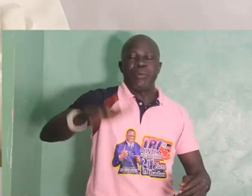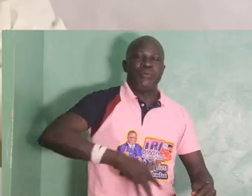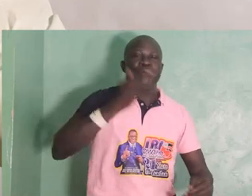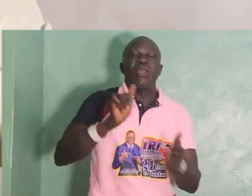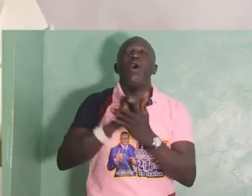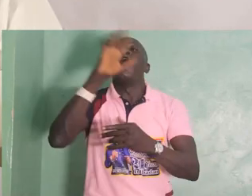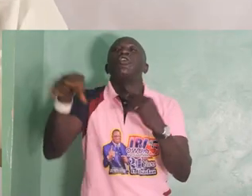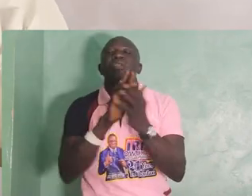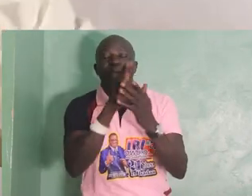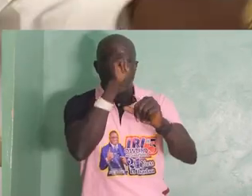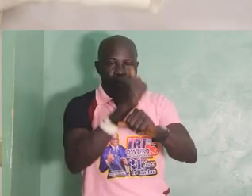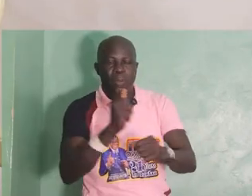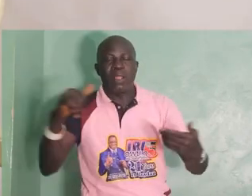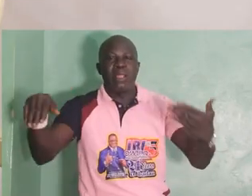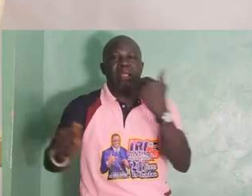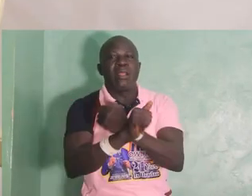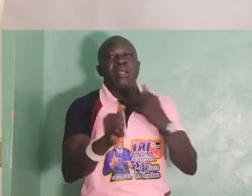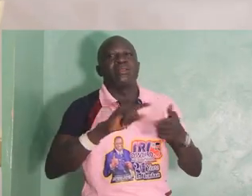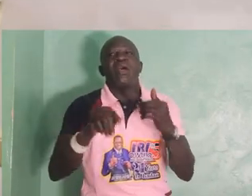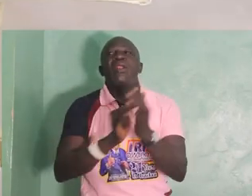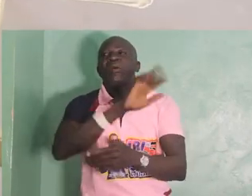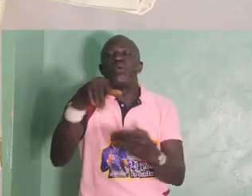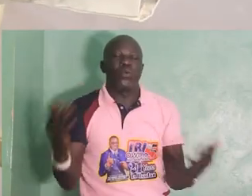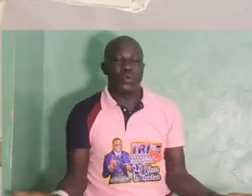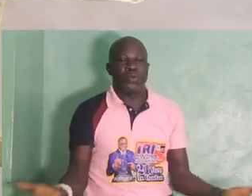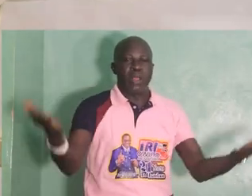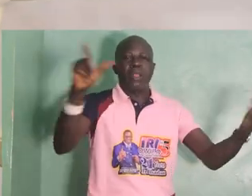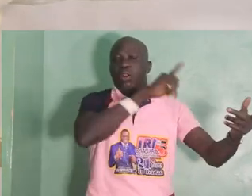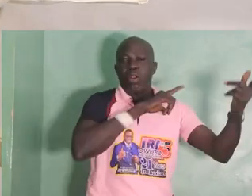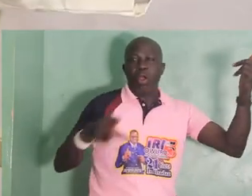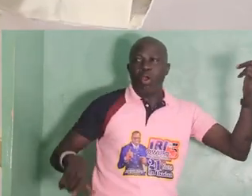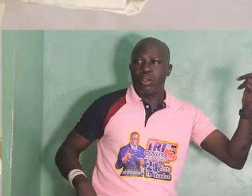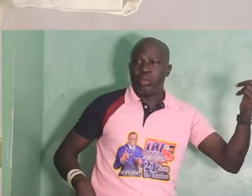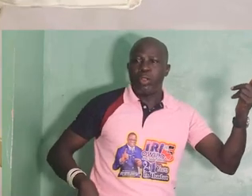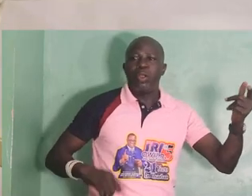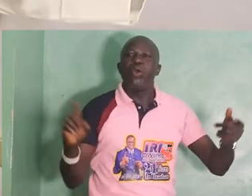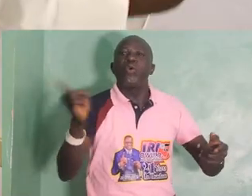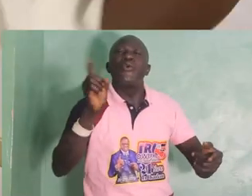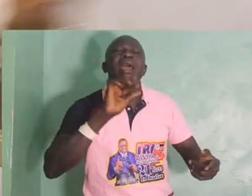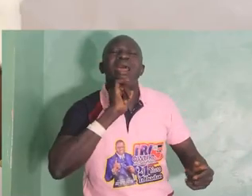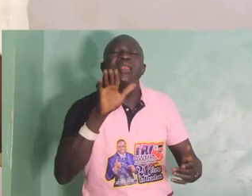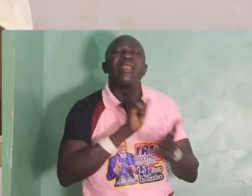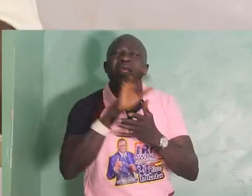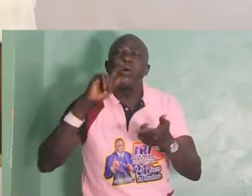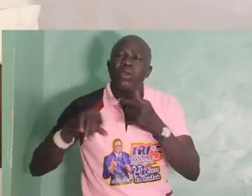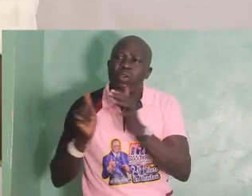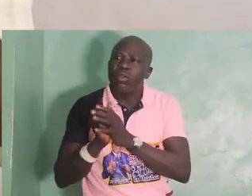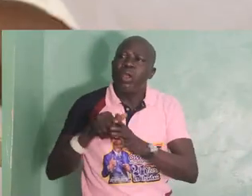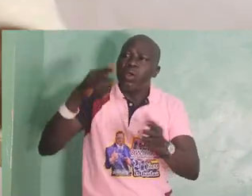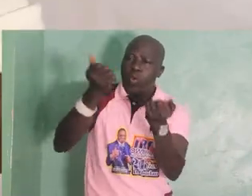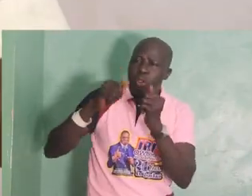fulfilled. When he conspired against David, quickly lift up your head. Lord, where did they